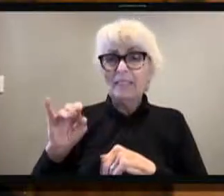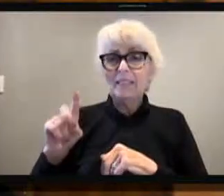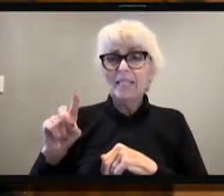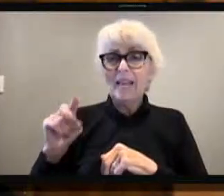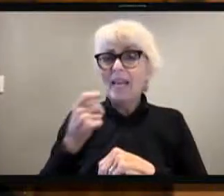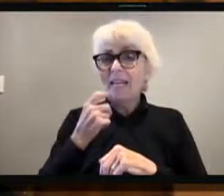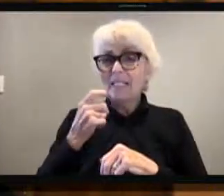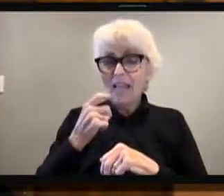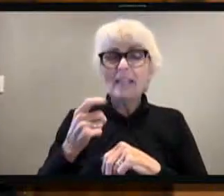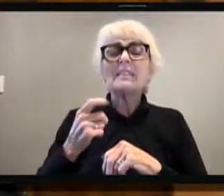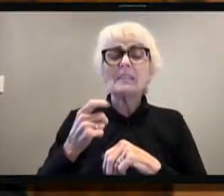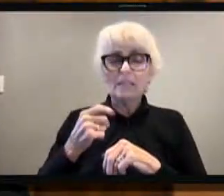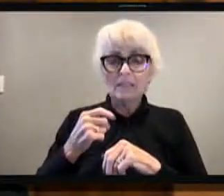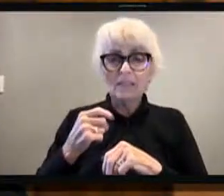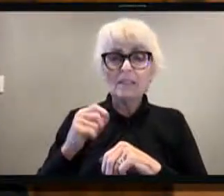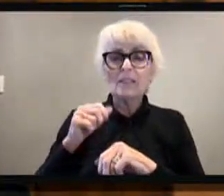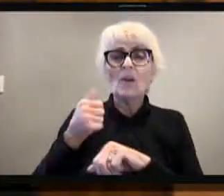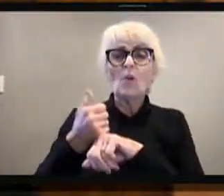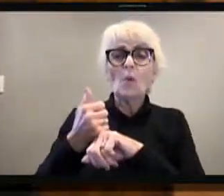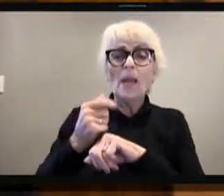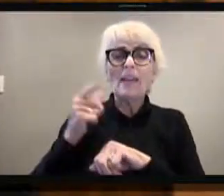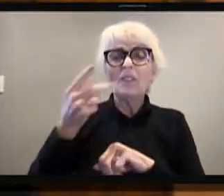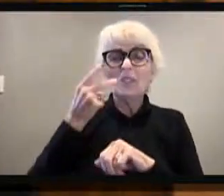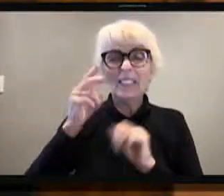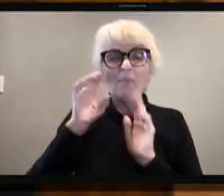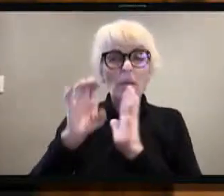several photographs towards the back.